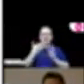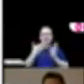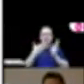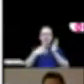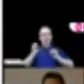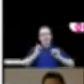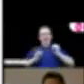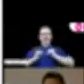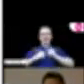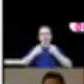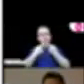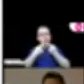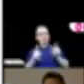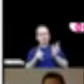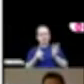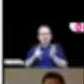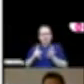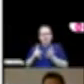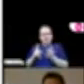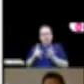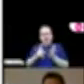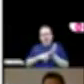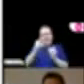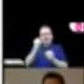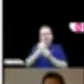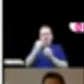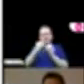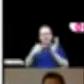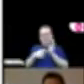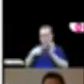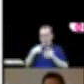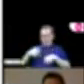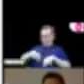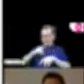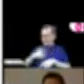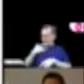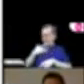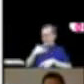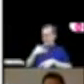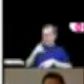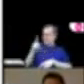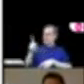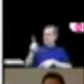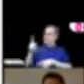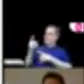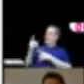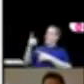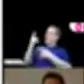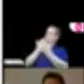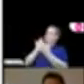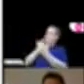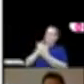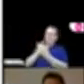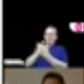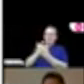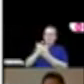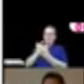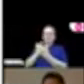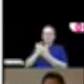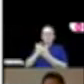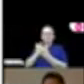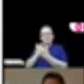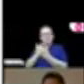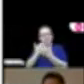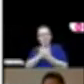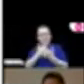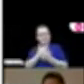LGBT. They no wonder why most people, they will still face racism. Not only asylum seekers, not only